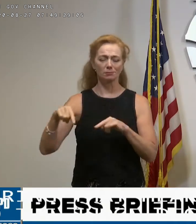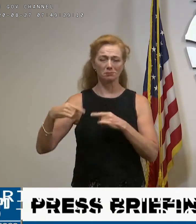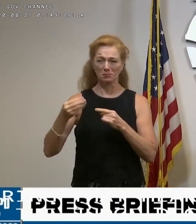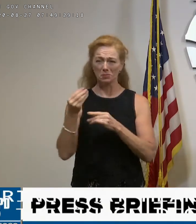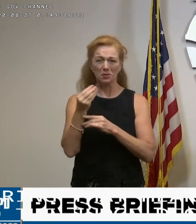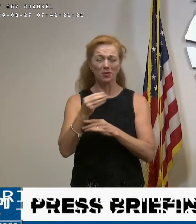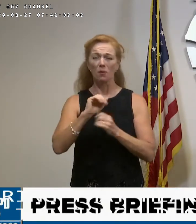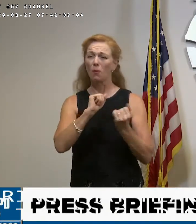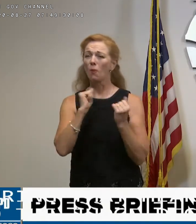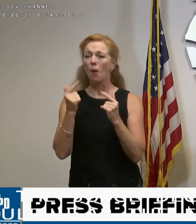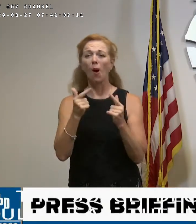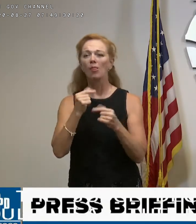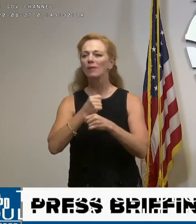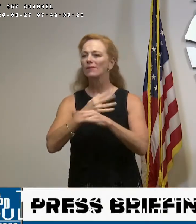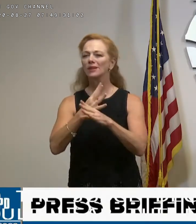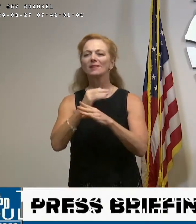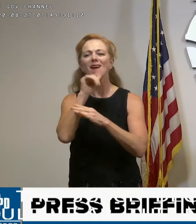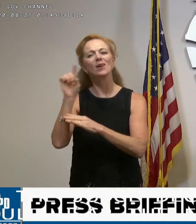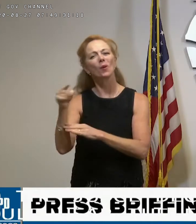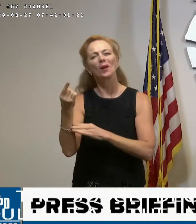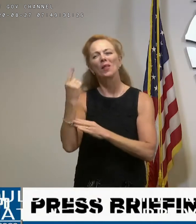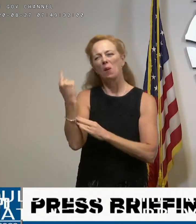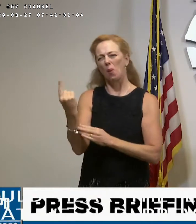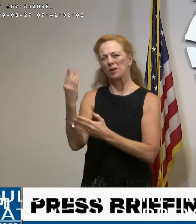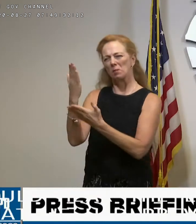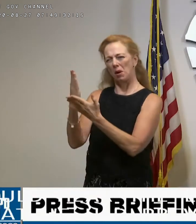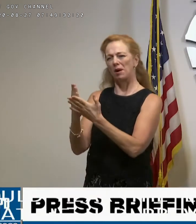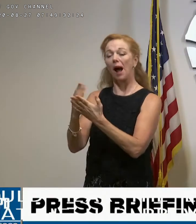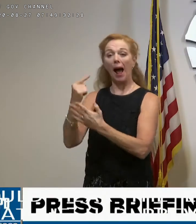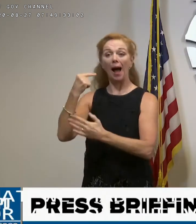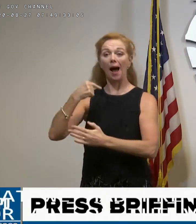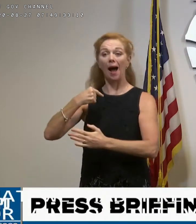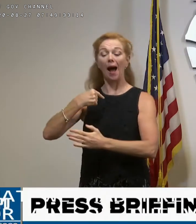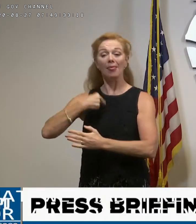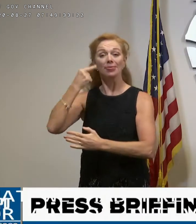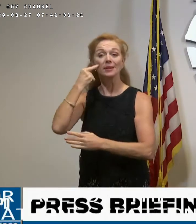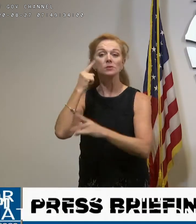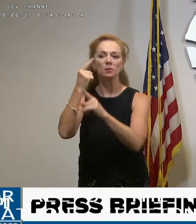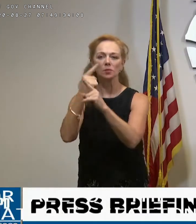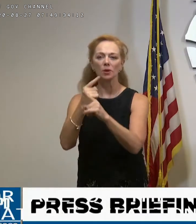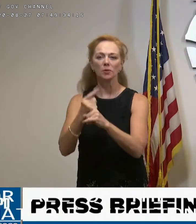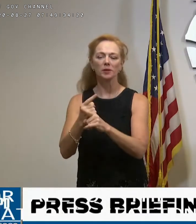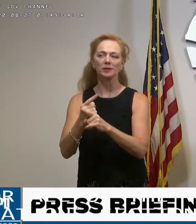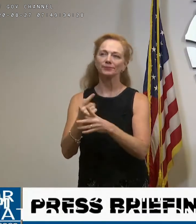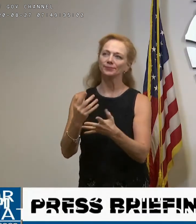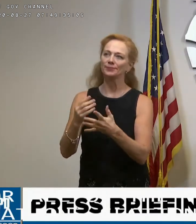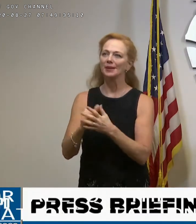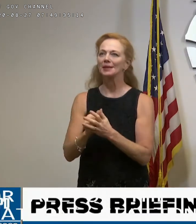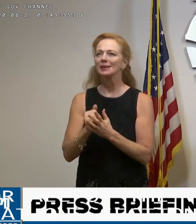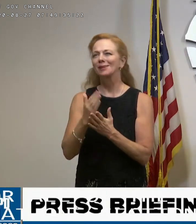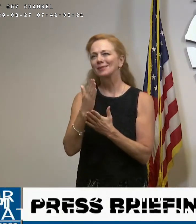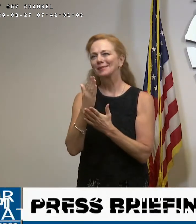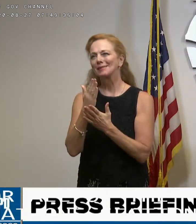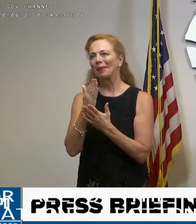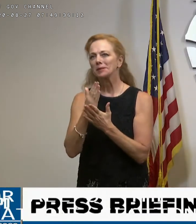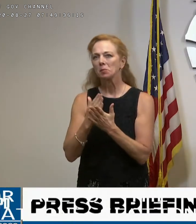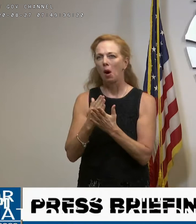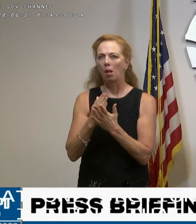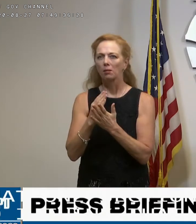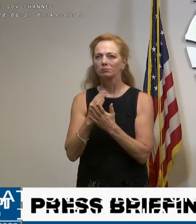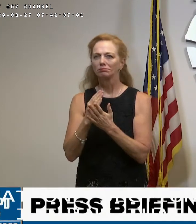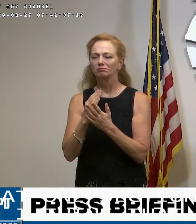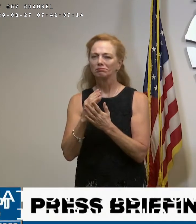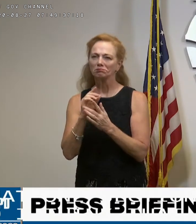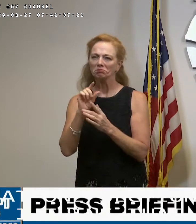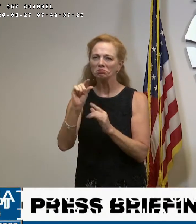out for all of the videos, not just that one section. So I think that was appropriate. Instead of piecing out different sections